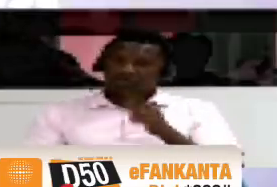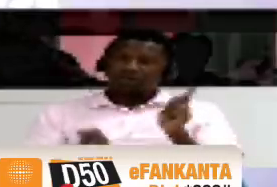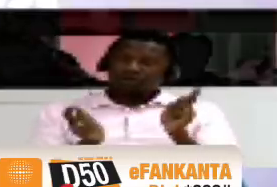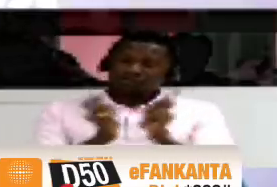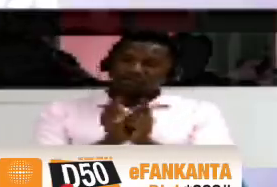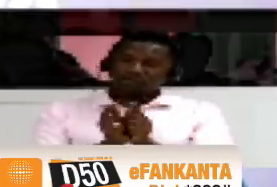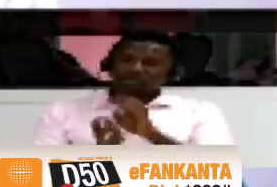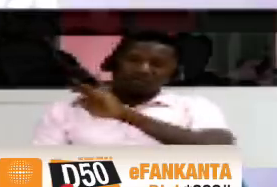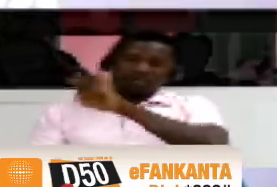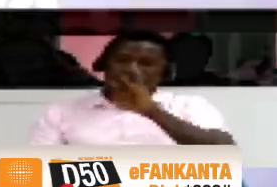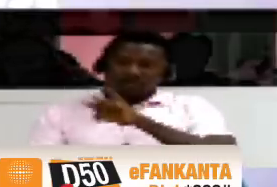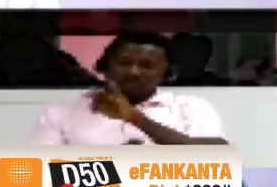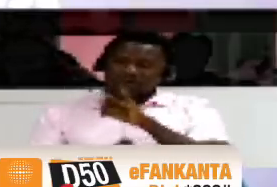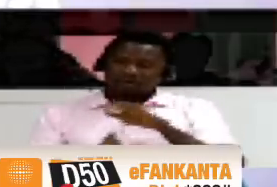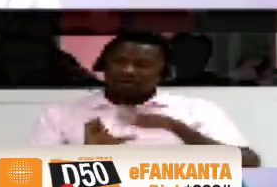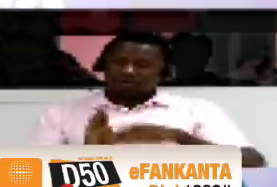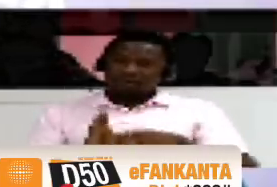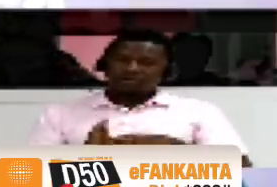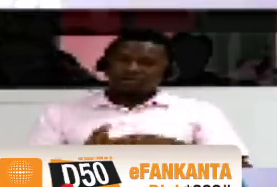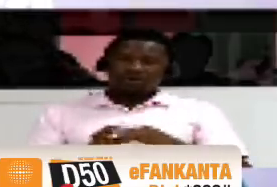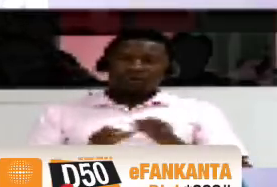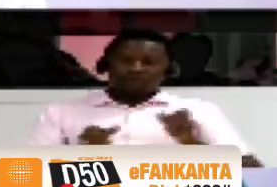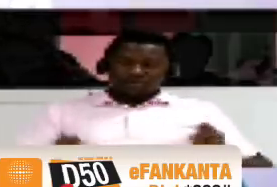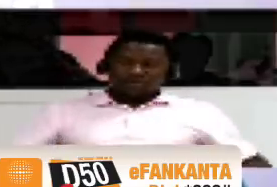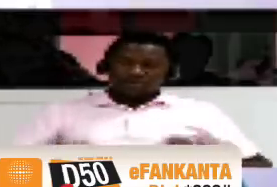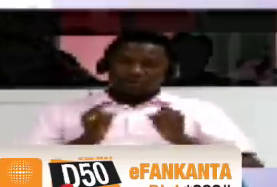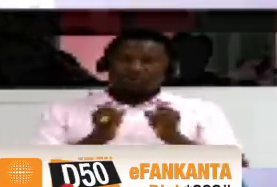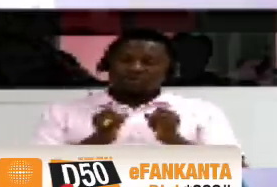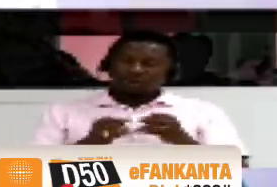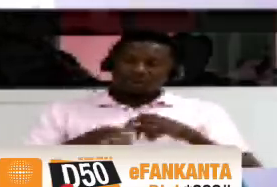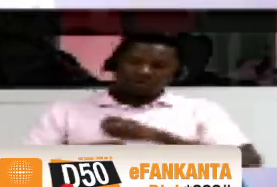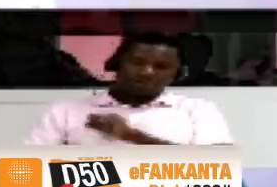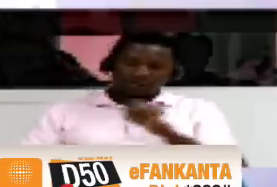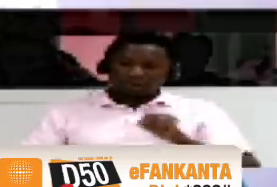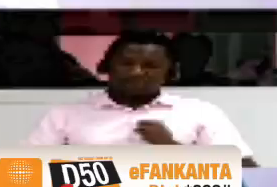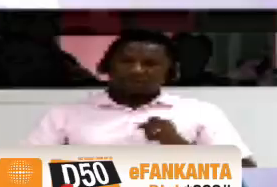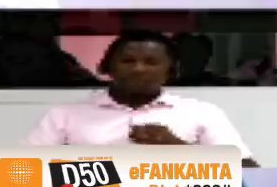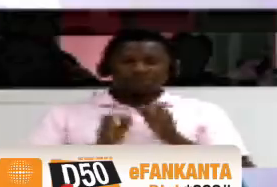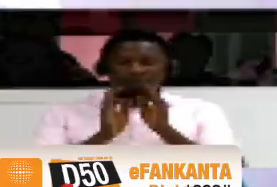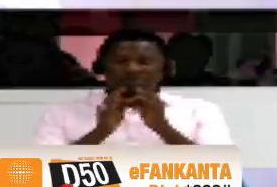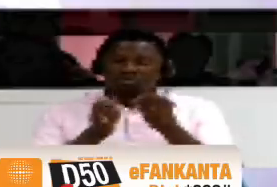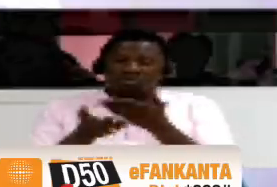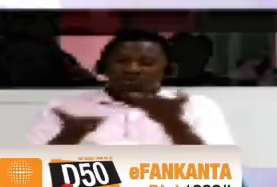We introduced ourselves, and we told them about why we are there.